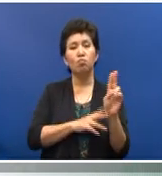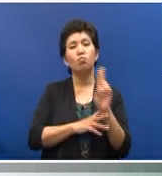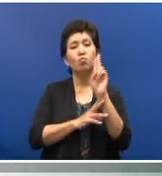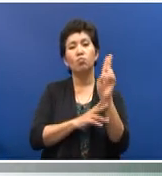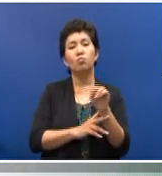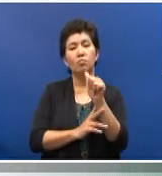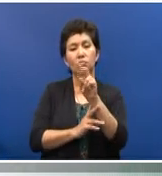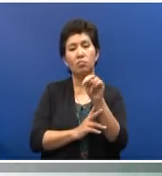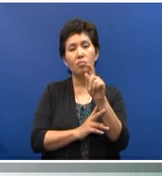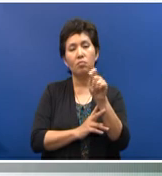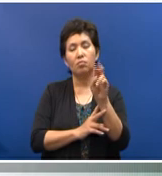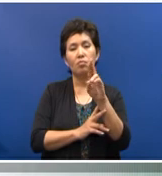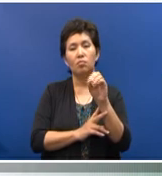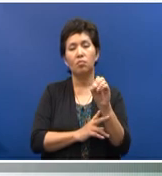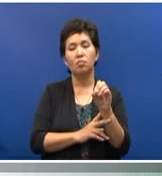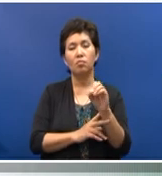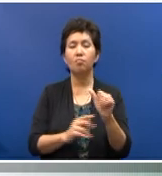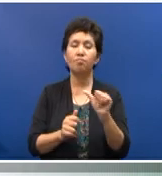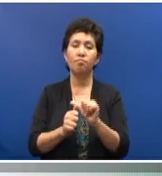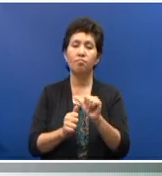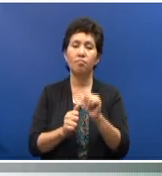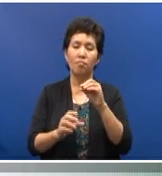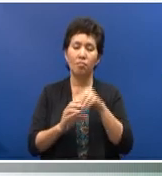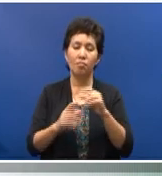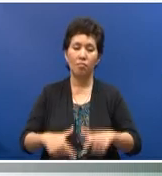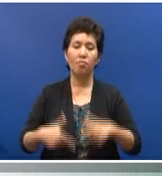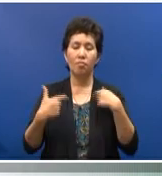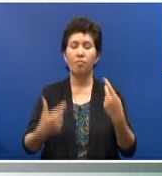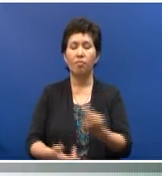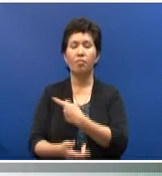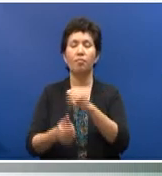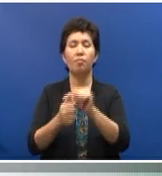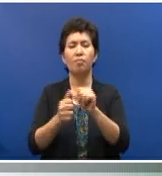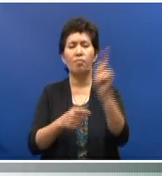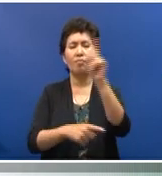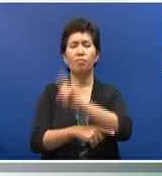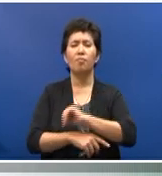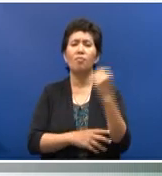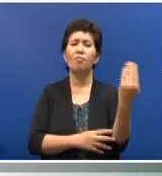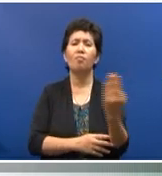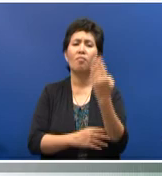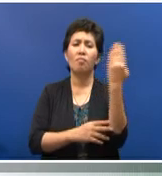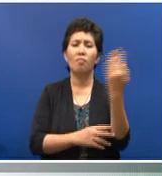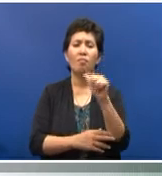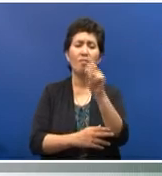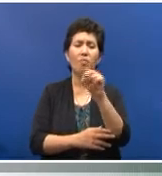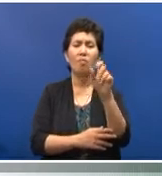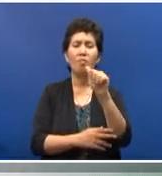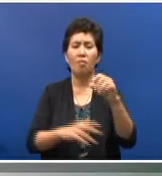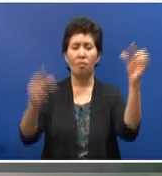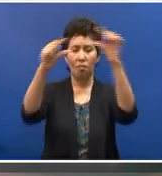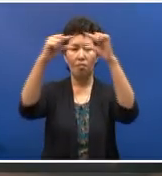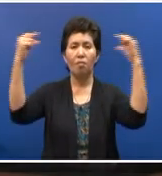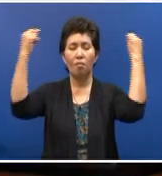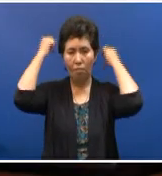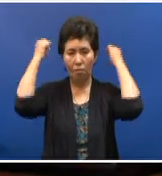of anthropology in our daily lives. Okay, and also the career prospects that are open to an anthropology graduates.